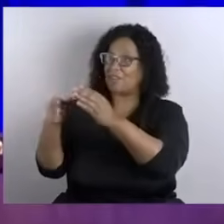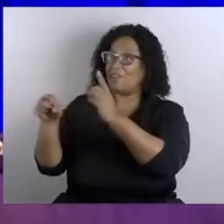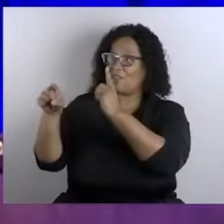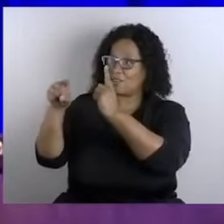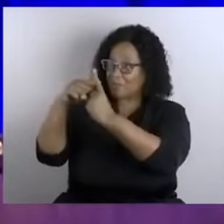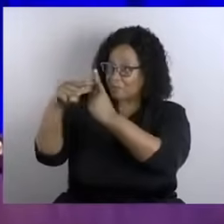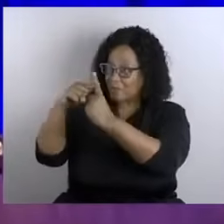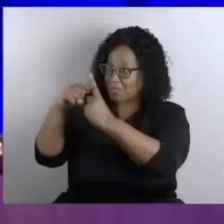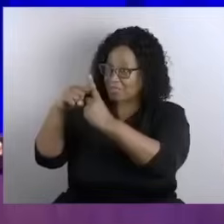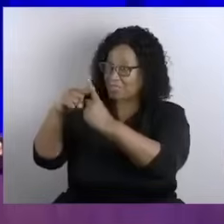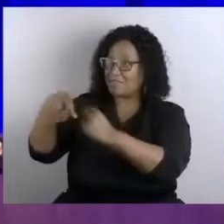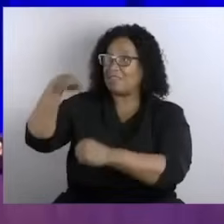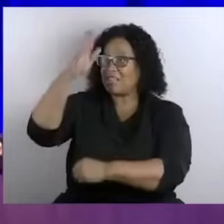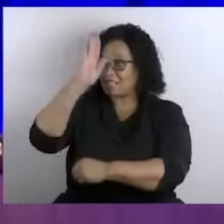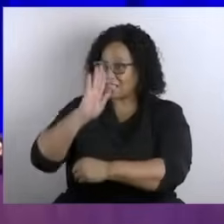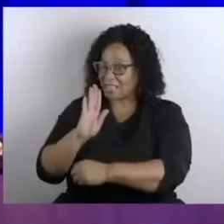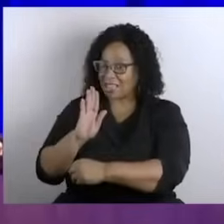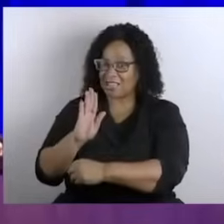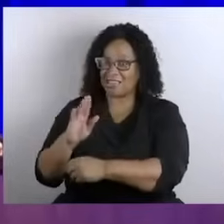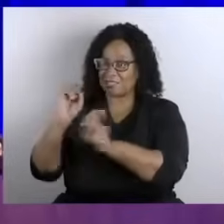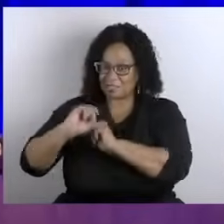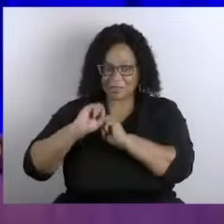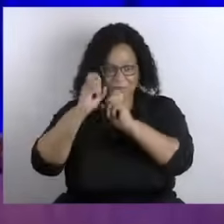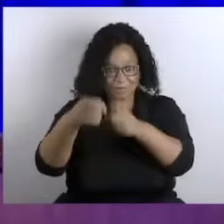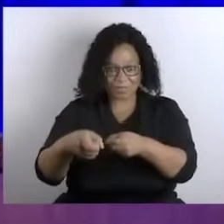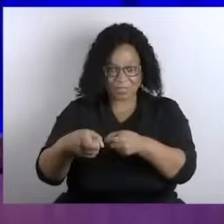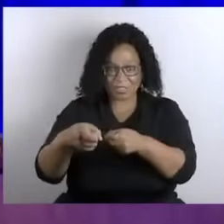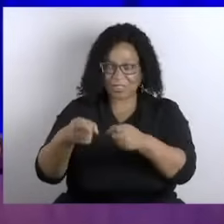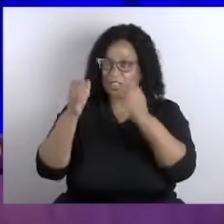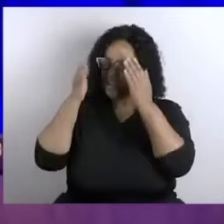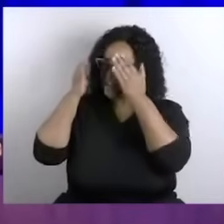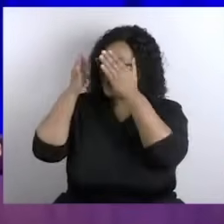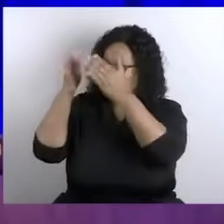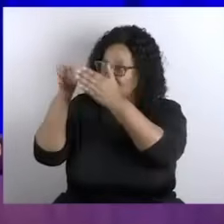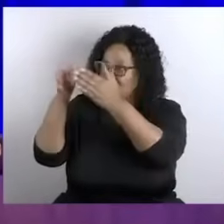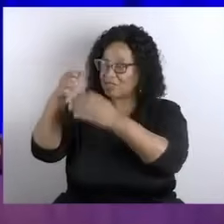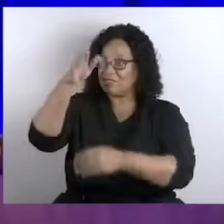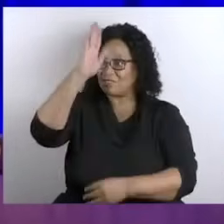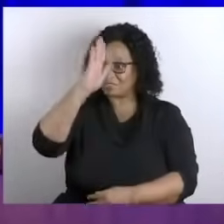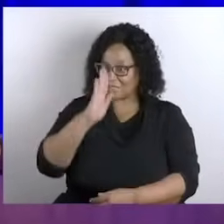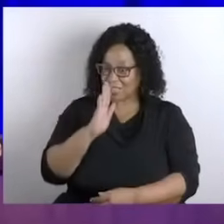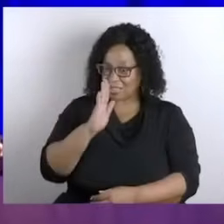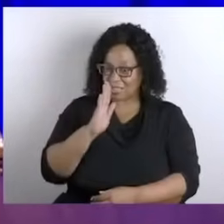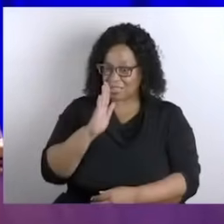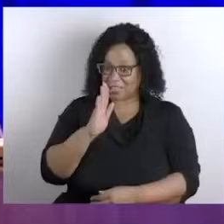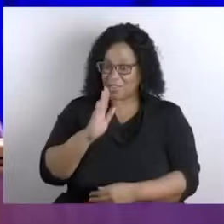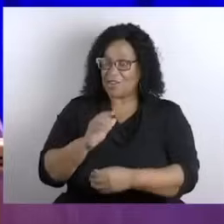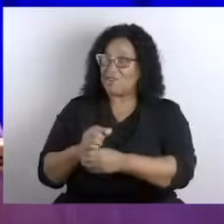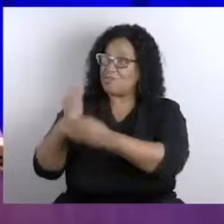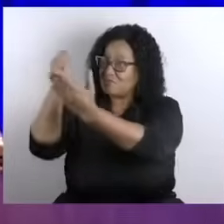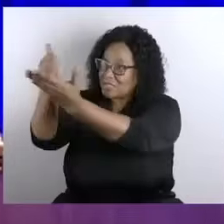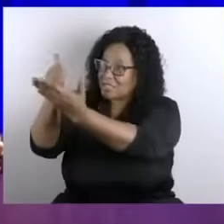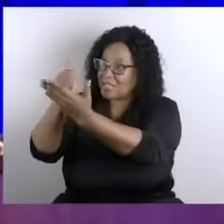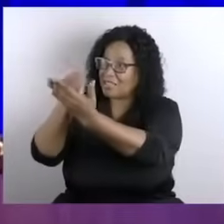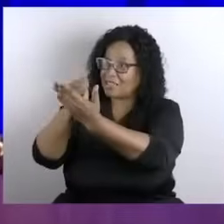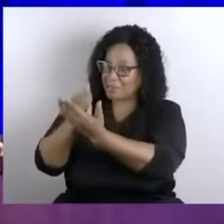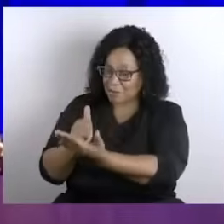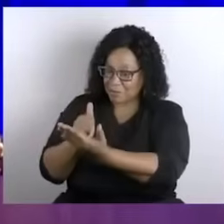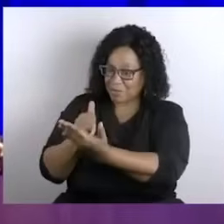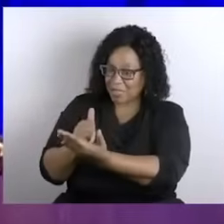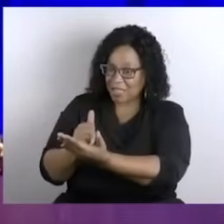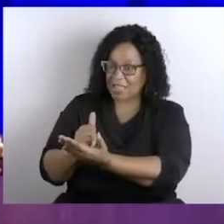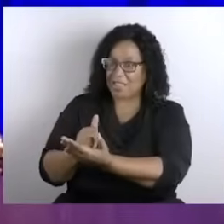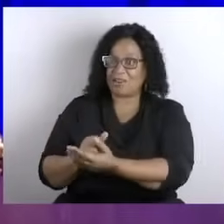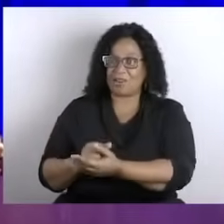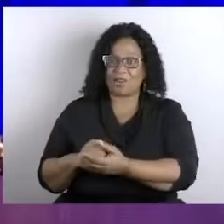it before we got in it. We need to concentrate on the God who's got a panacea for it, even when we're dealing with the